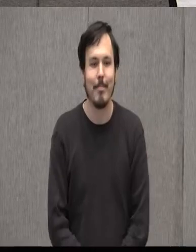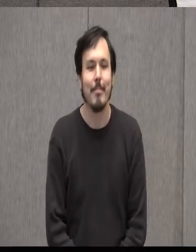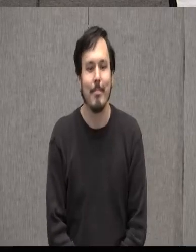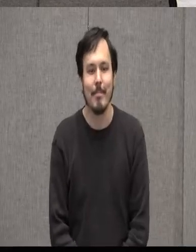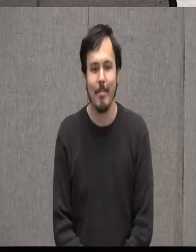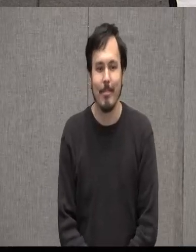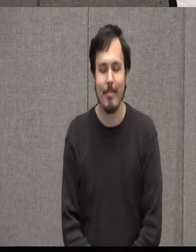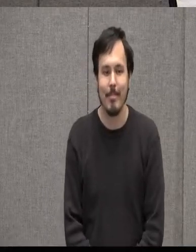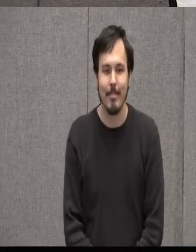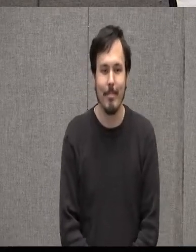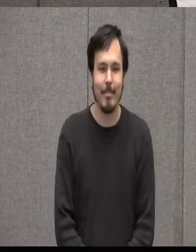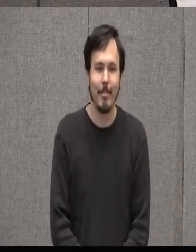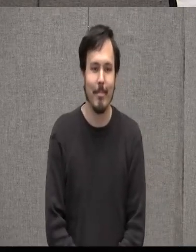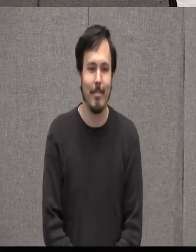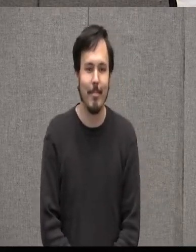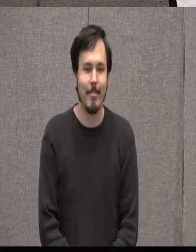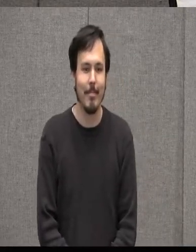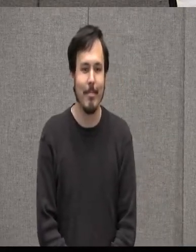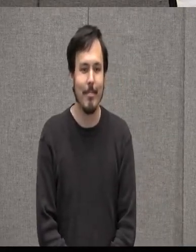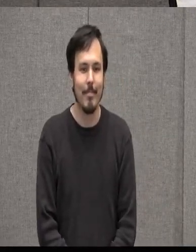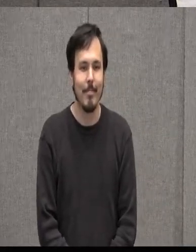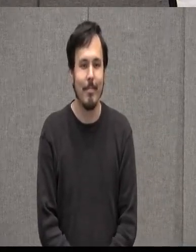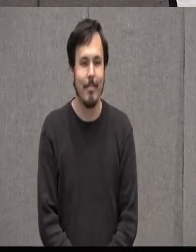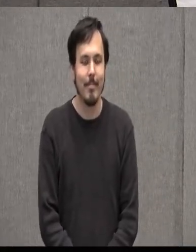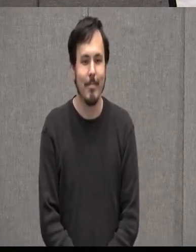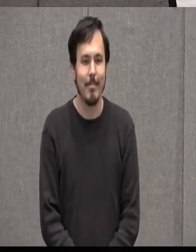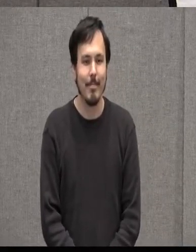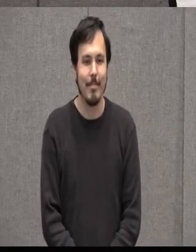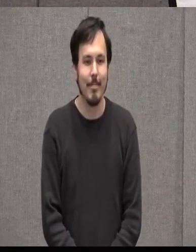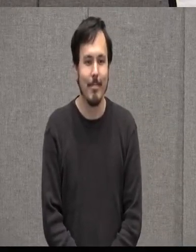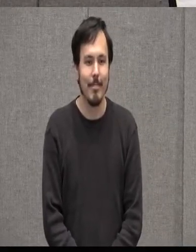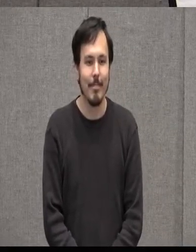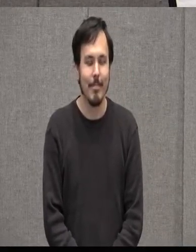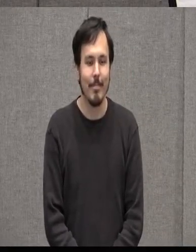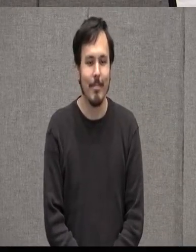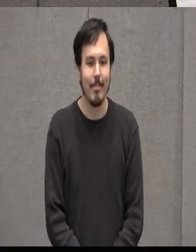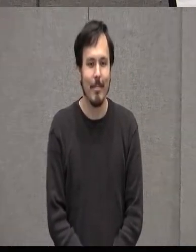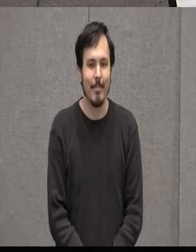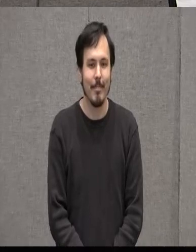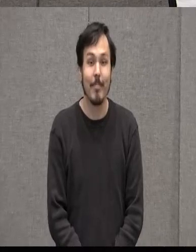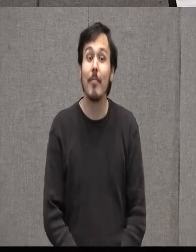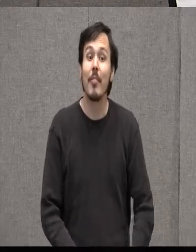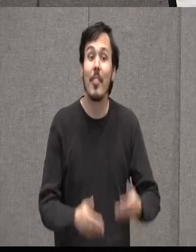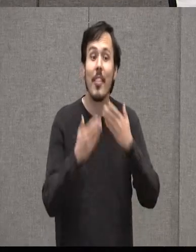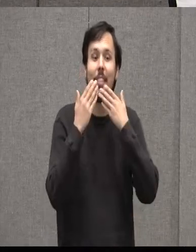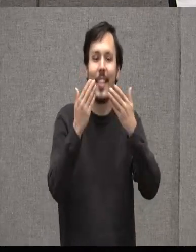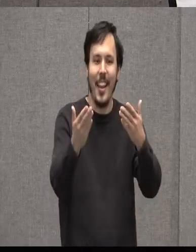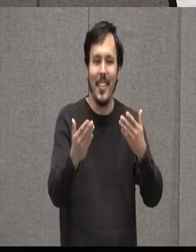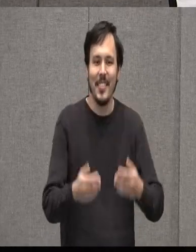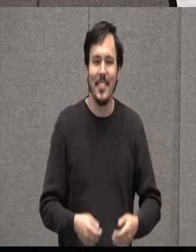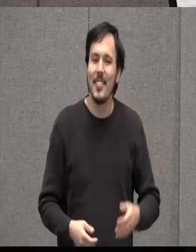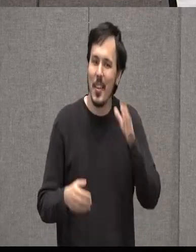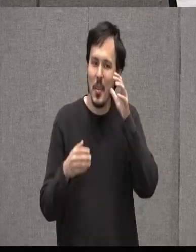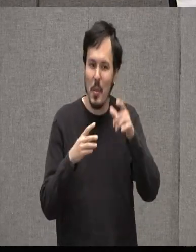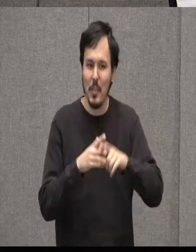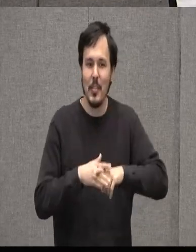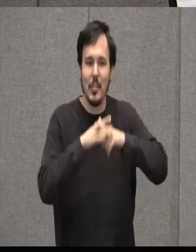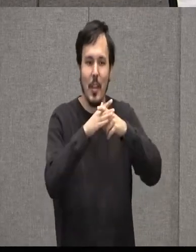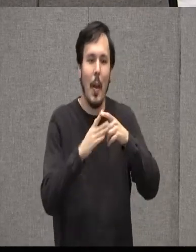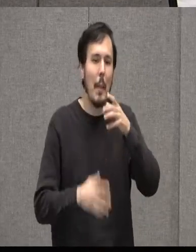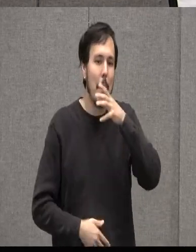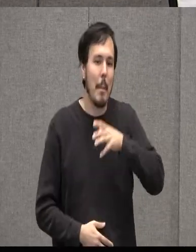thinking, that I knew a fourth was a quarter of 100, and moving on and just talking about and answering the question. Susie